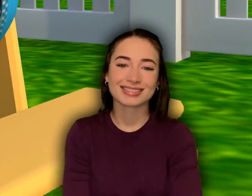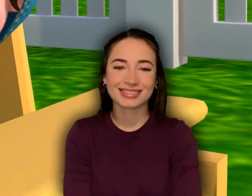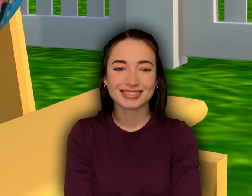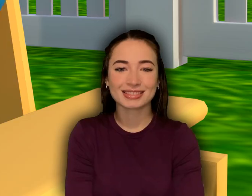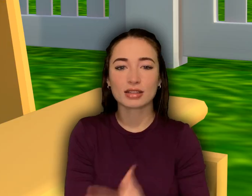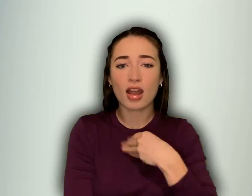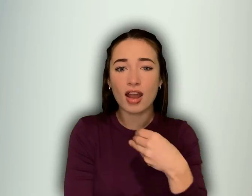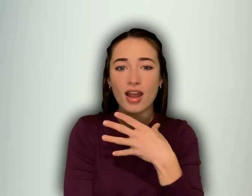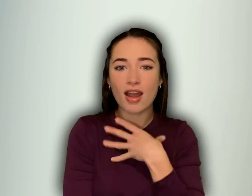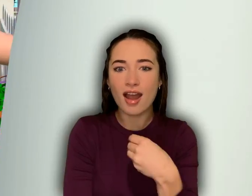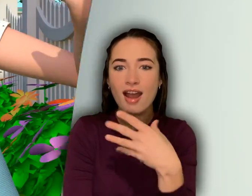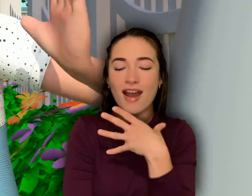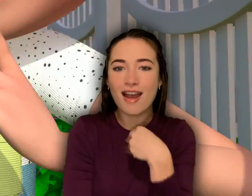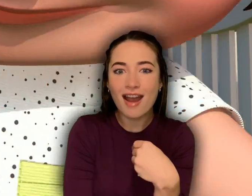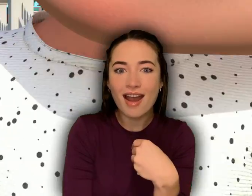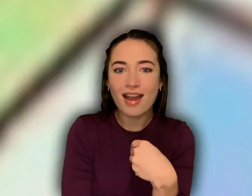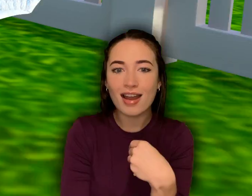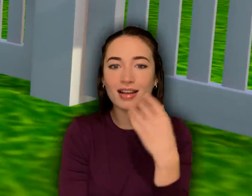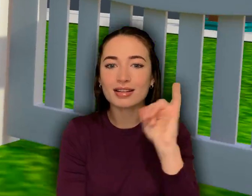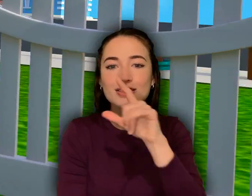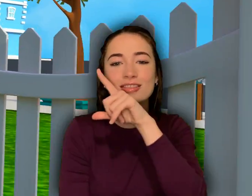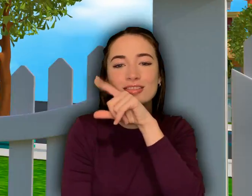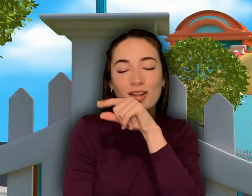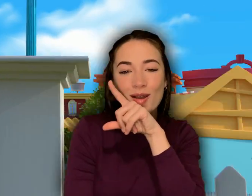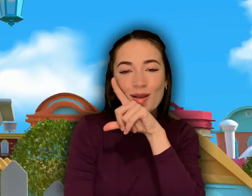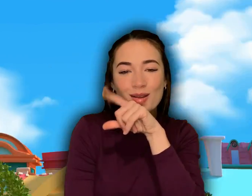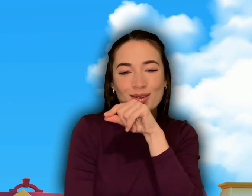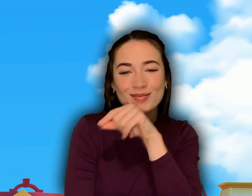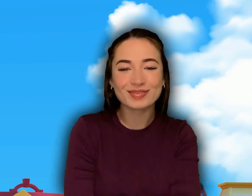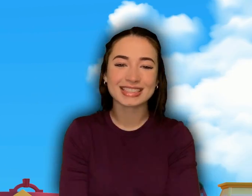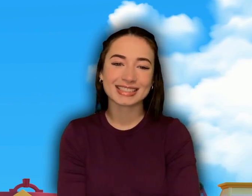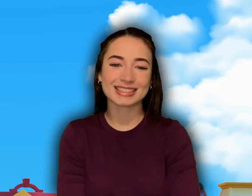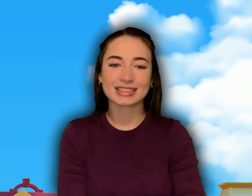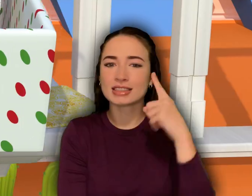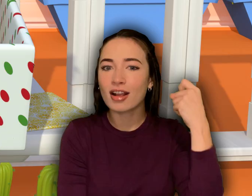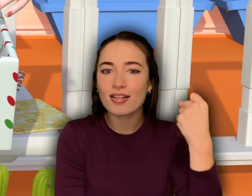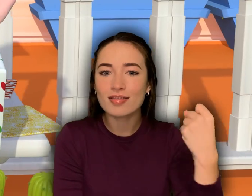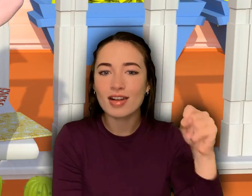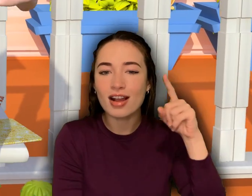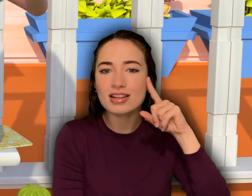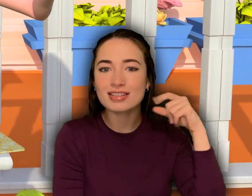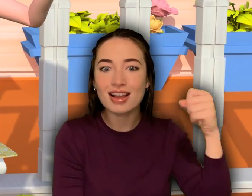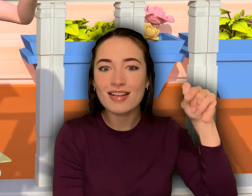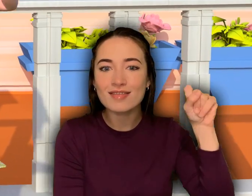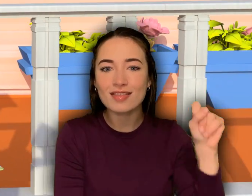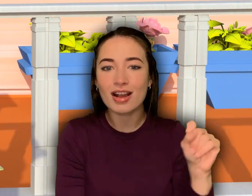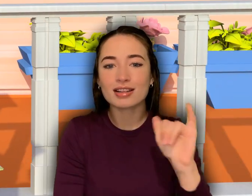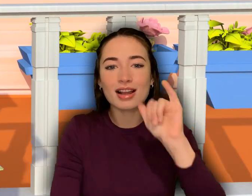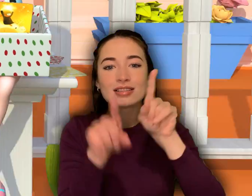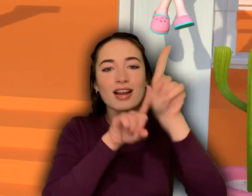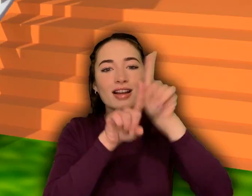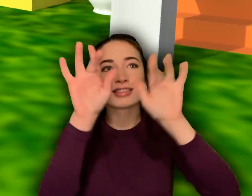flower White color, white color Like a dove Silver color, silver